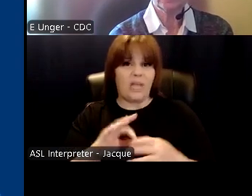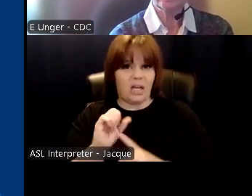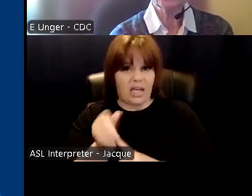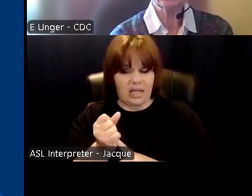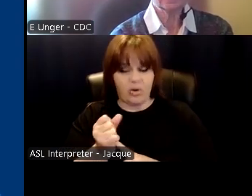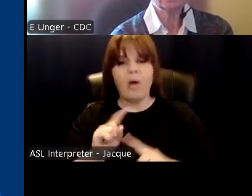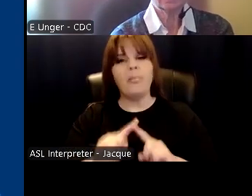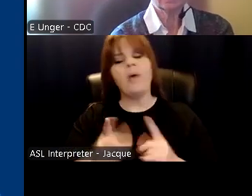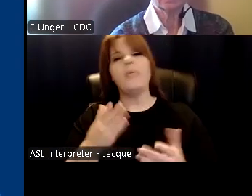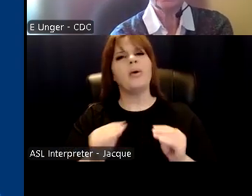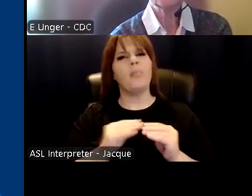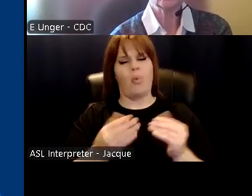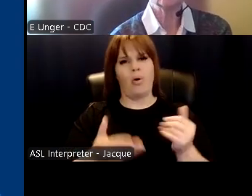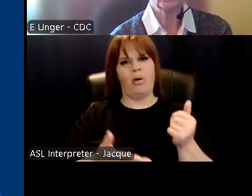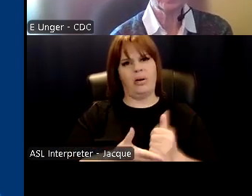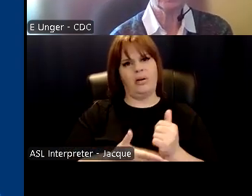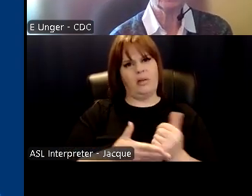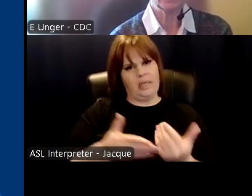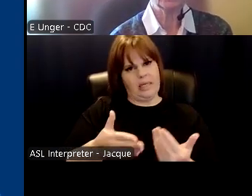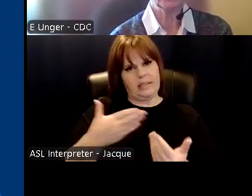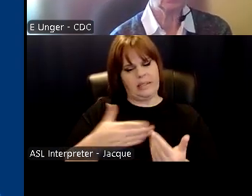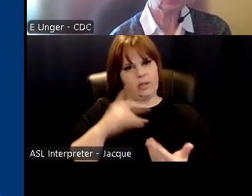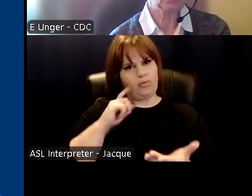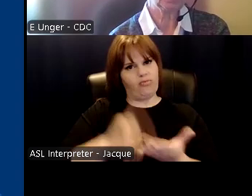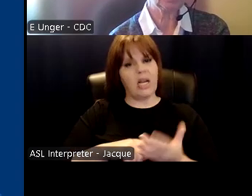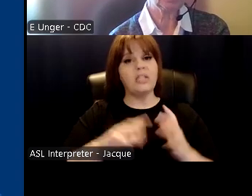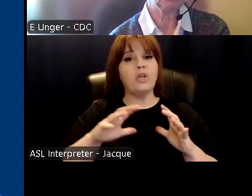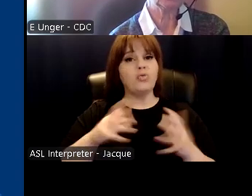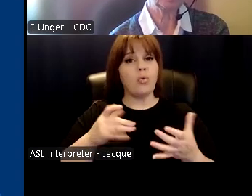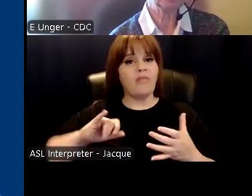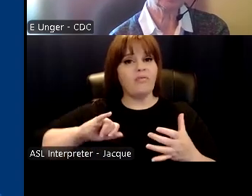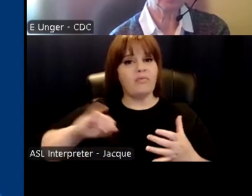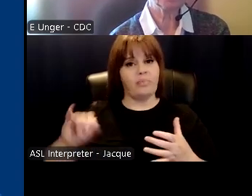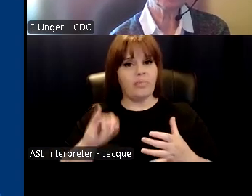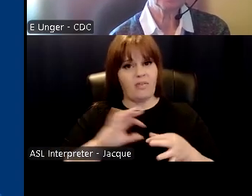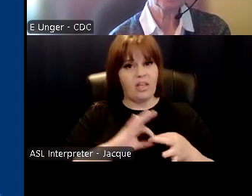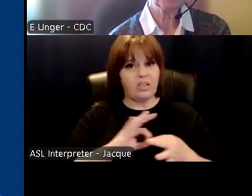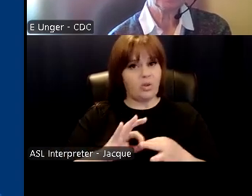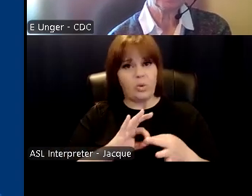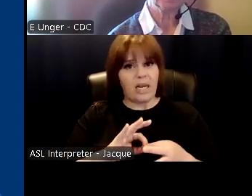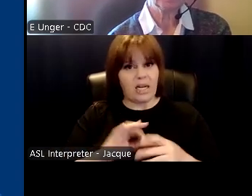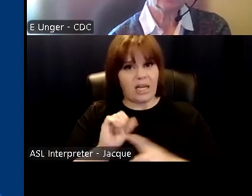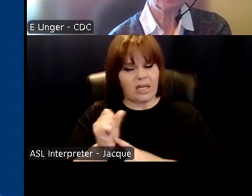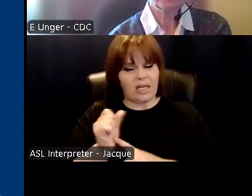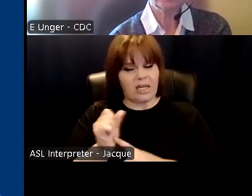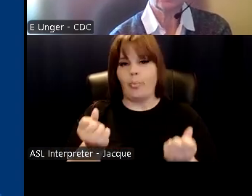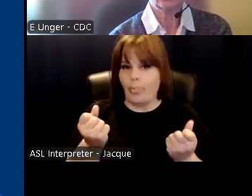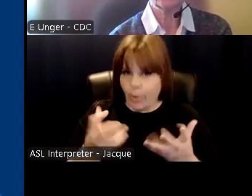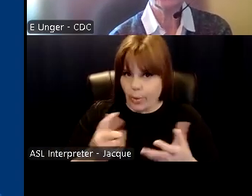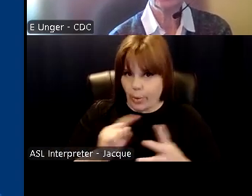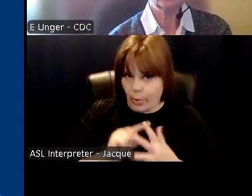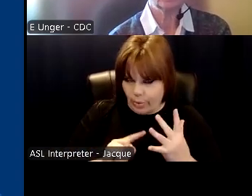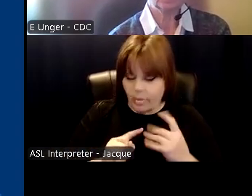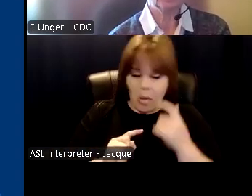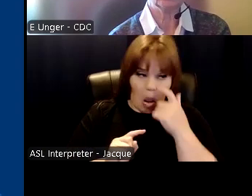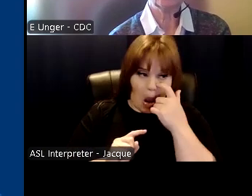more helpful to recognize that it's a group of infection-associated conditions, plural. In this sense, long